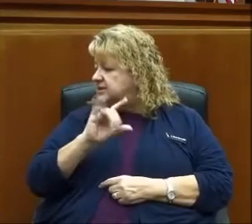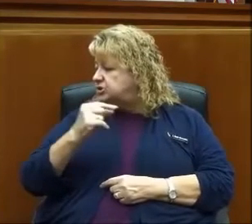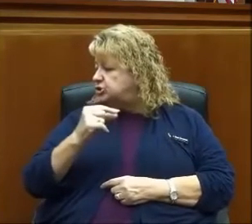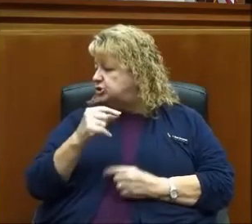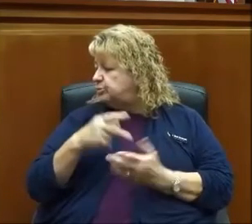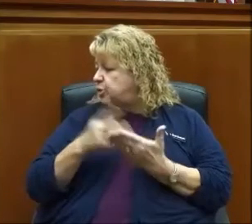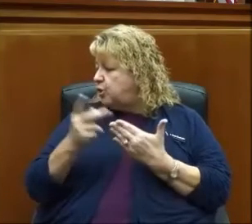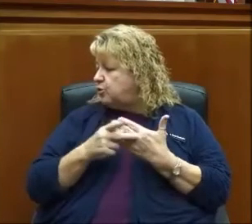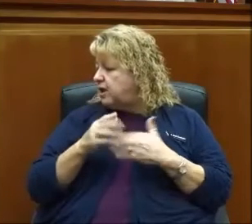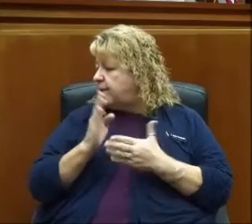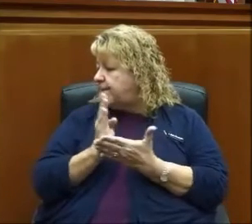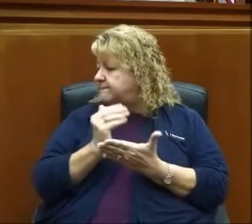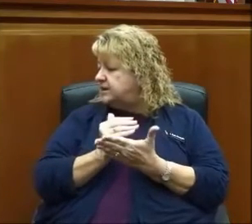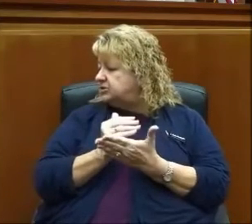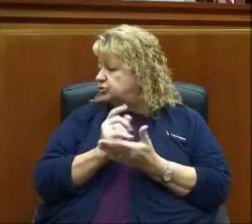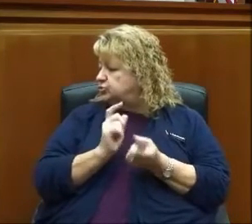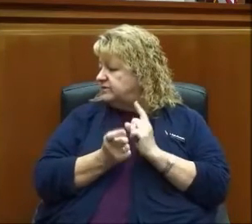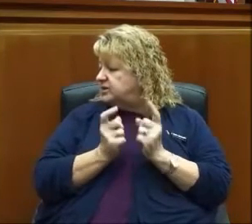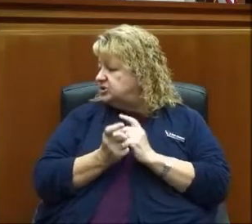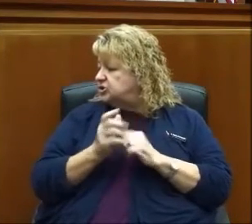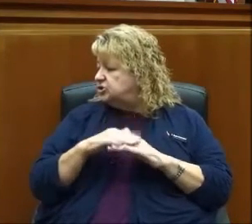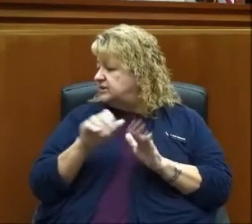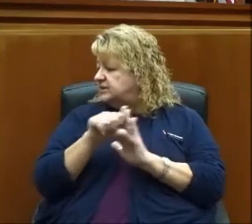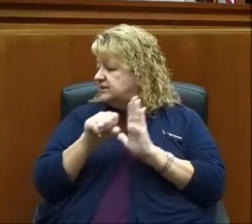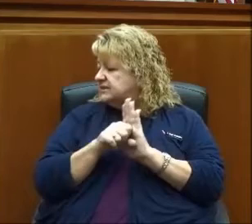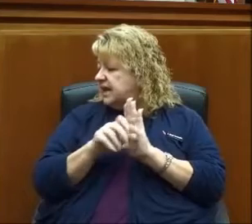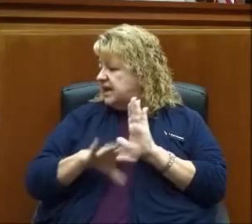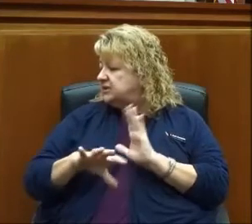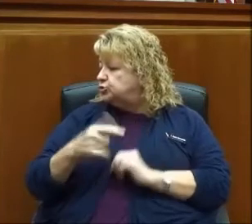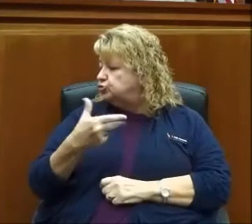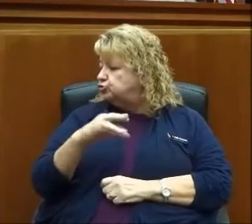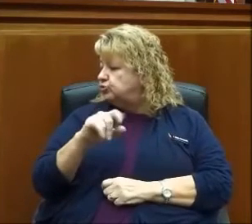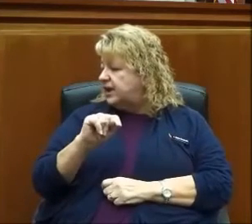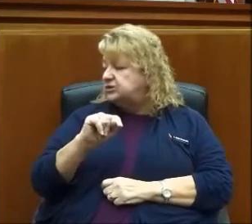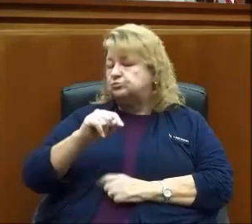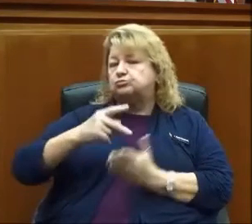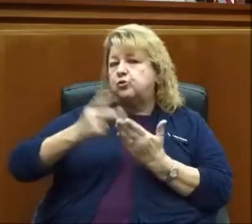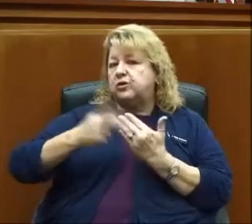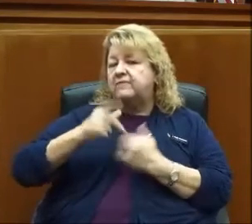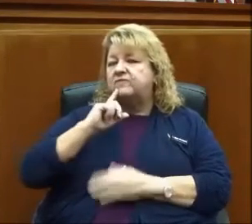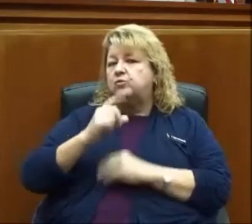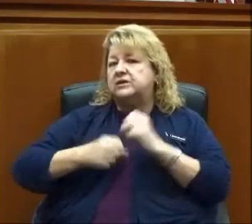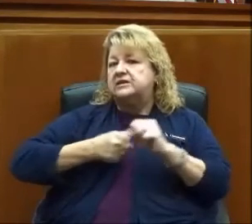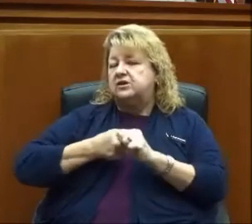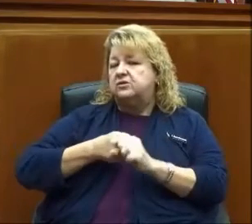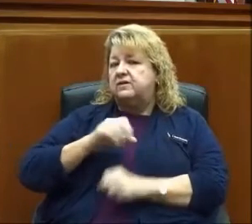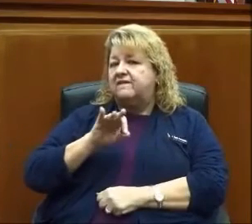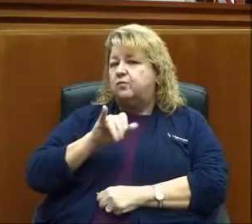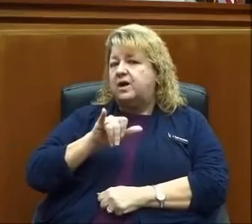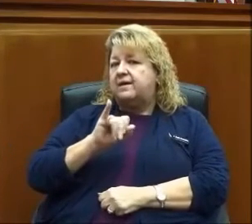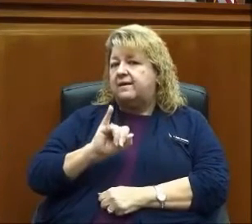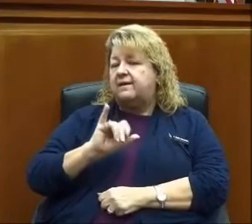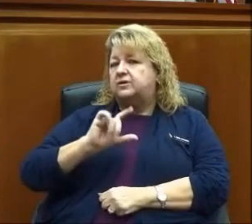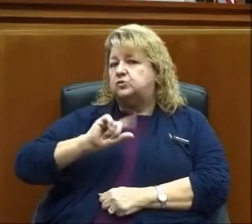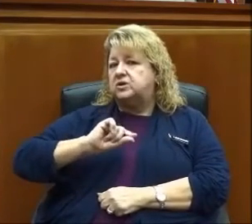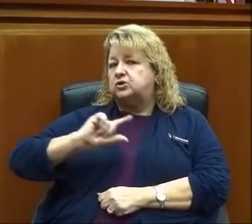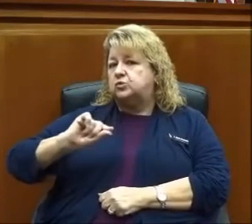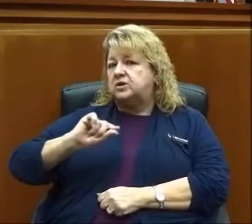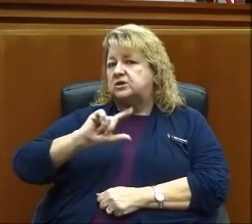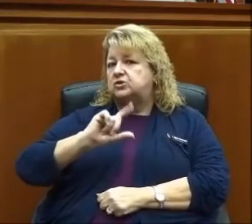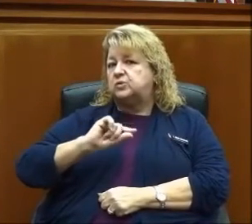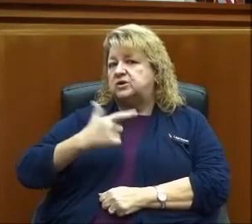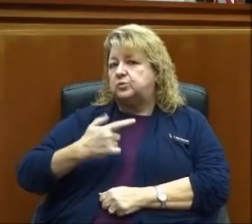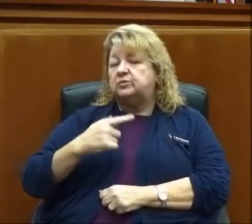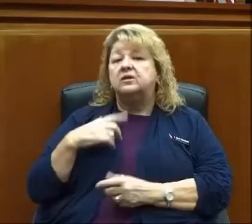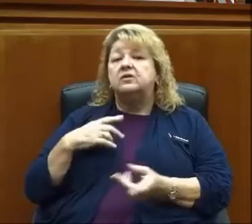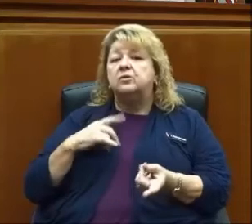budget revisions on statewide grant programs for fiscal year 2020-2021. The recommendation is to approve revisions